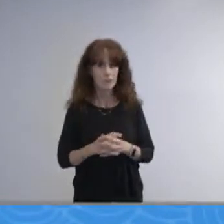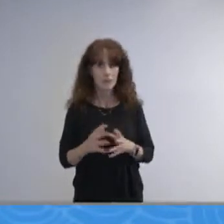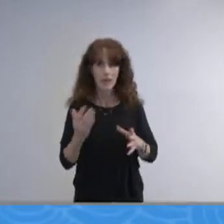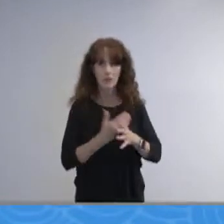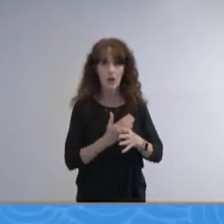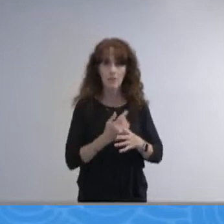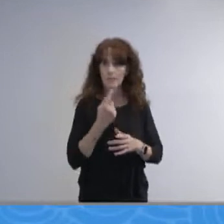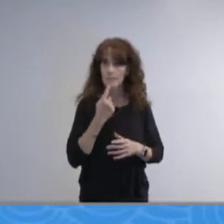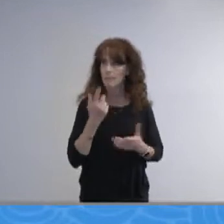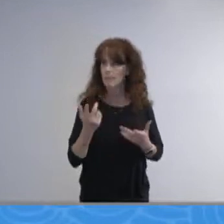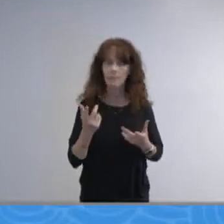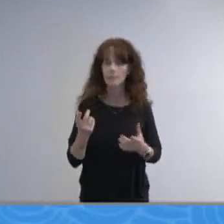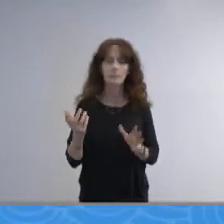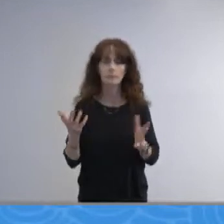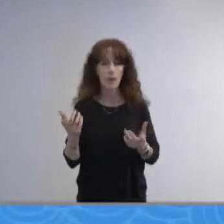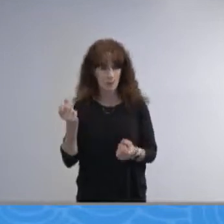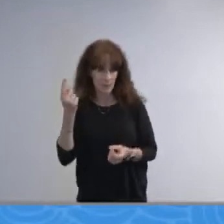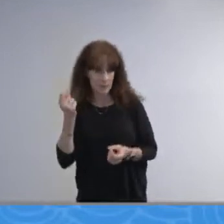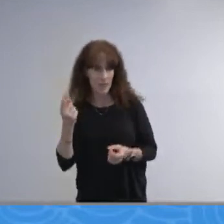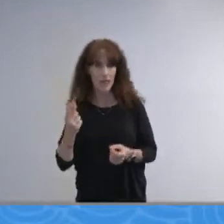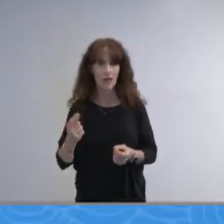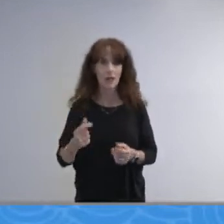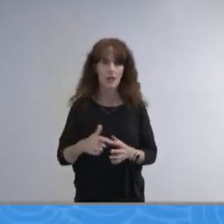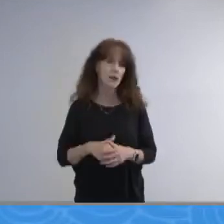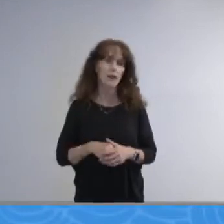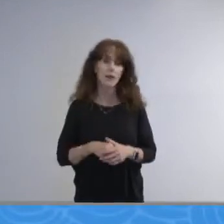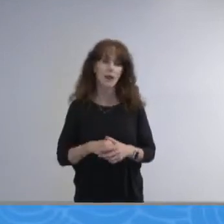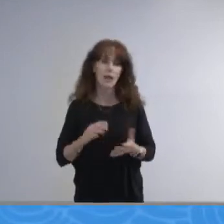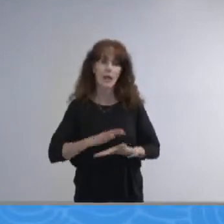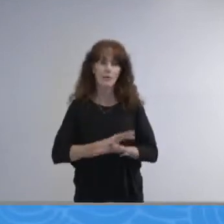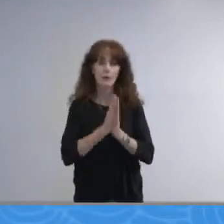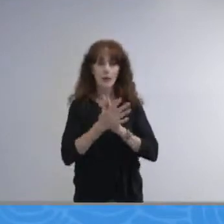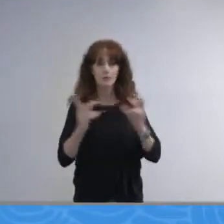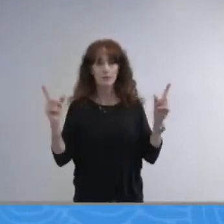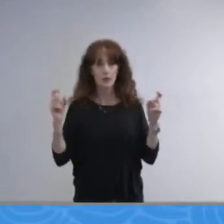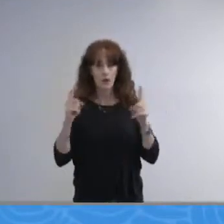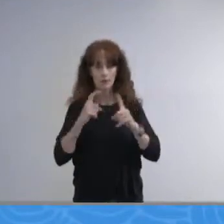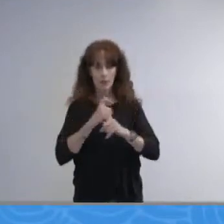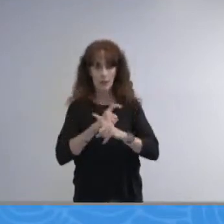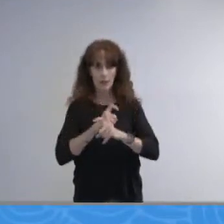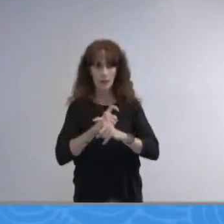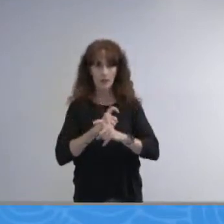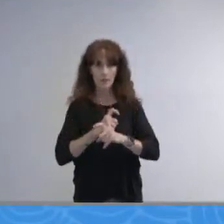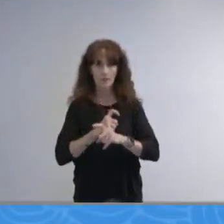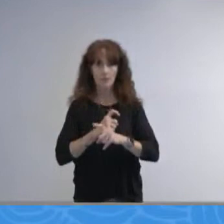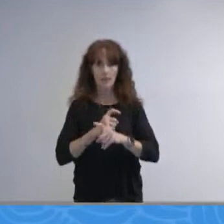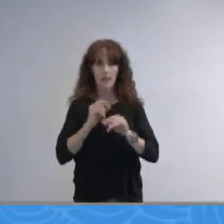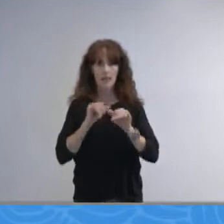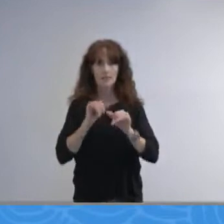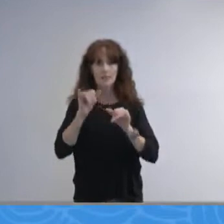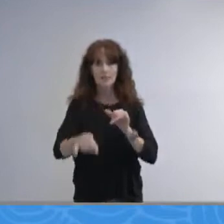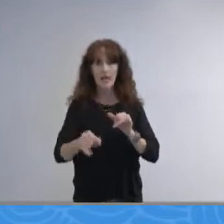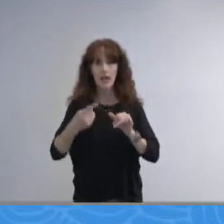I don't know if that makes sense. It gets very complicated. It's what we call stay put.